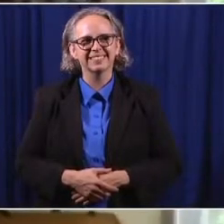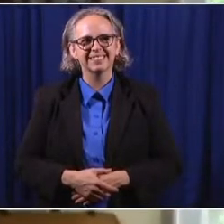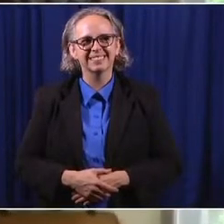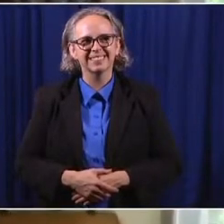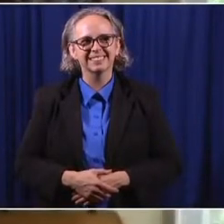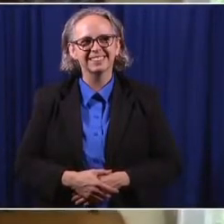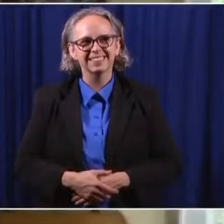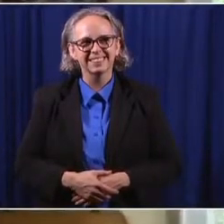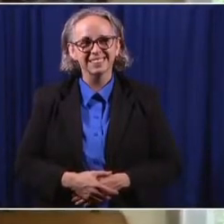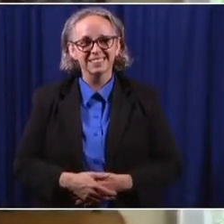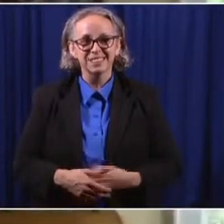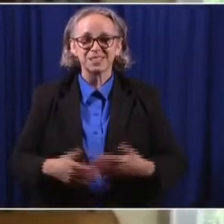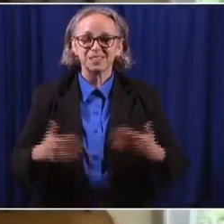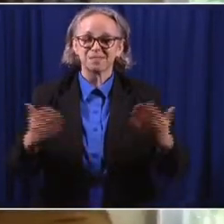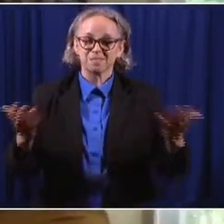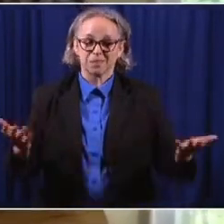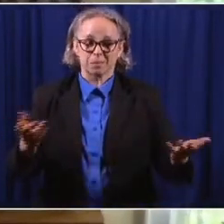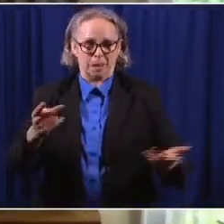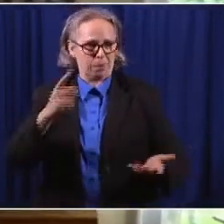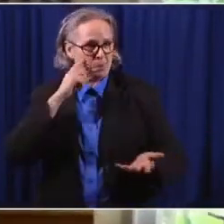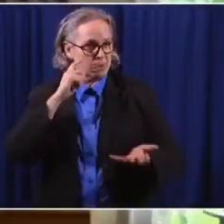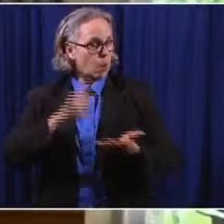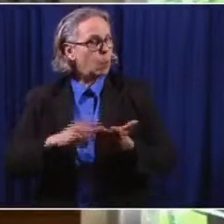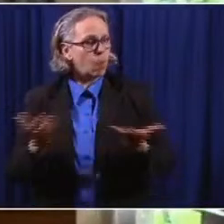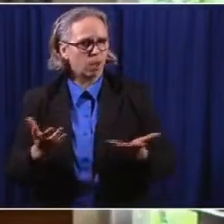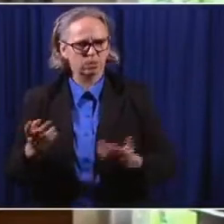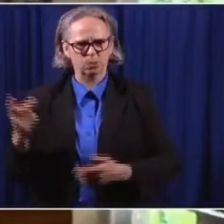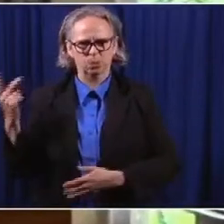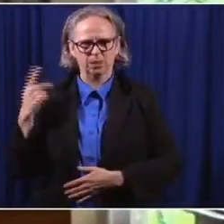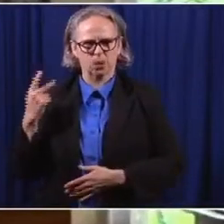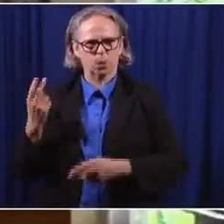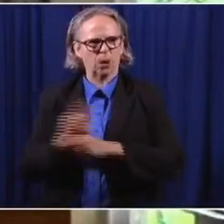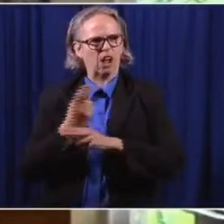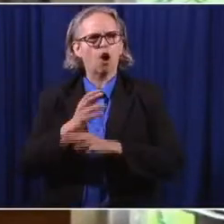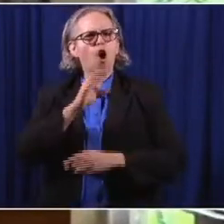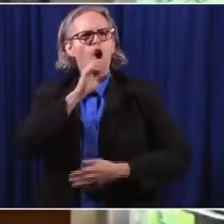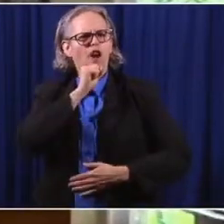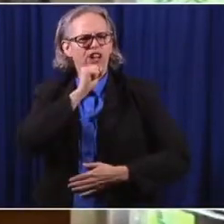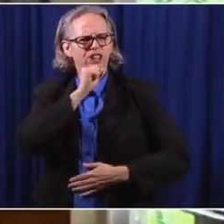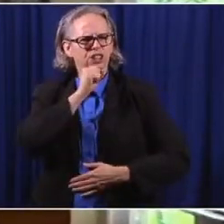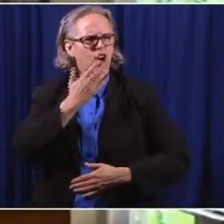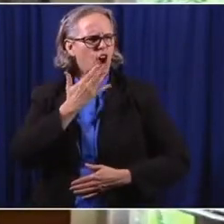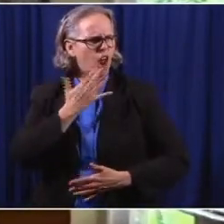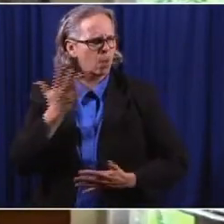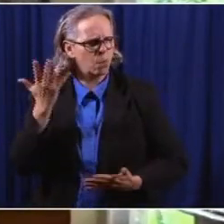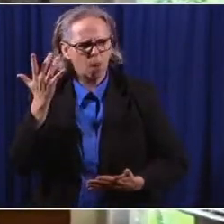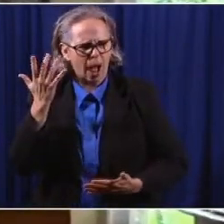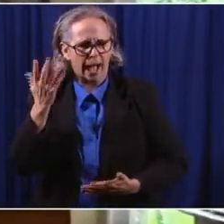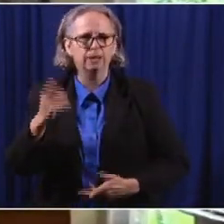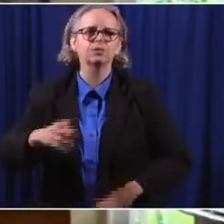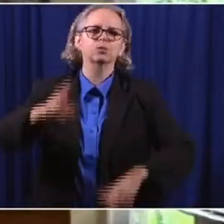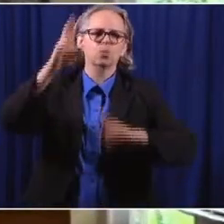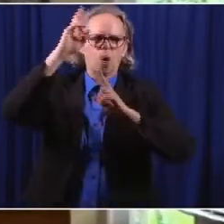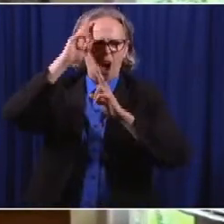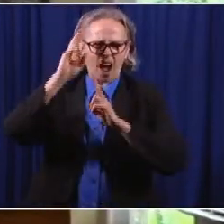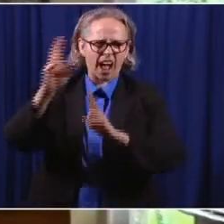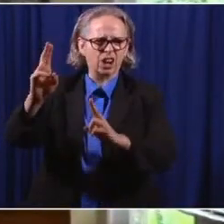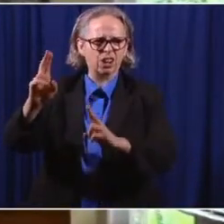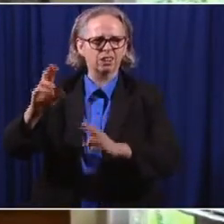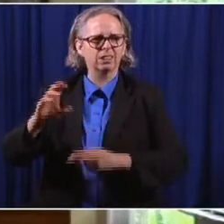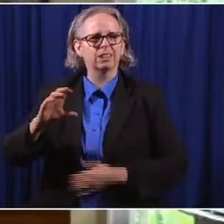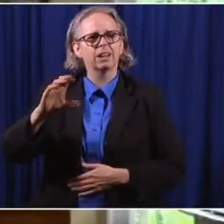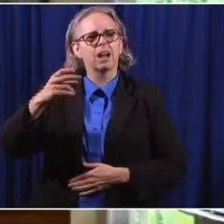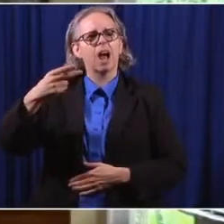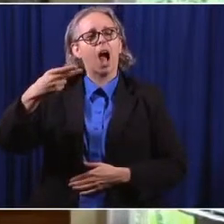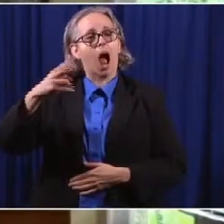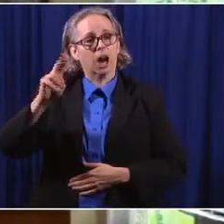Well, you may have noticed today, Fran, I have orange on. This is in honor of Hunger Action Month. Today is